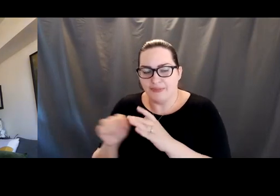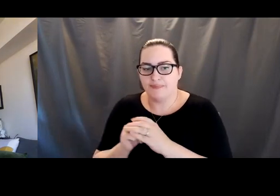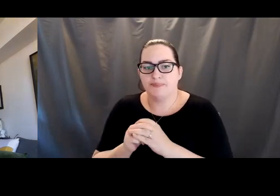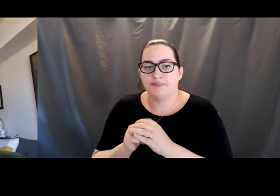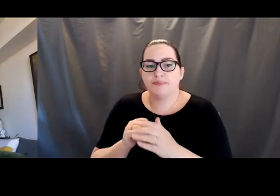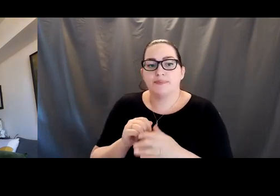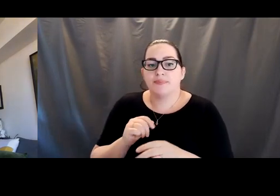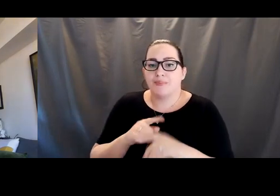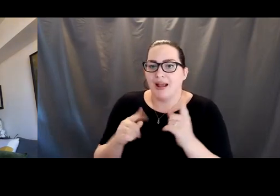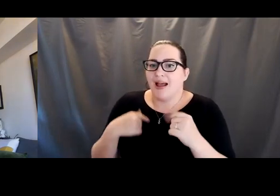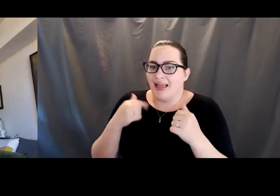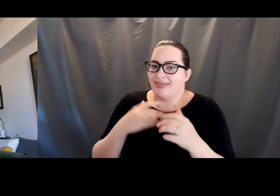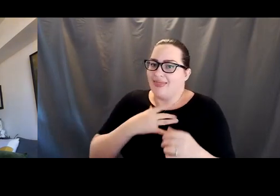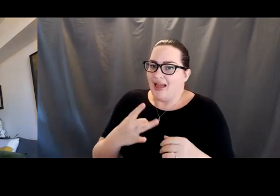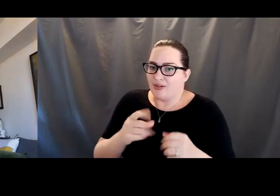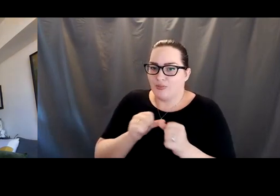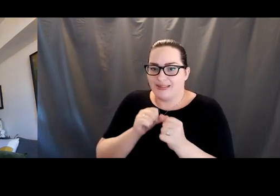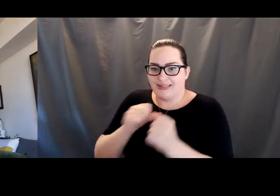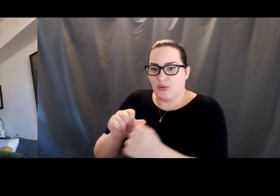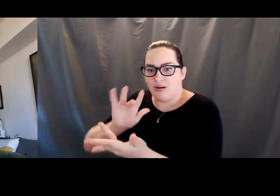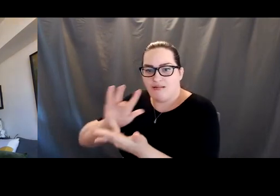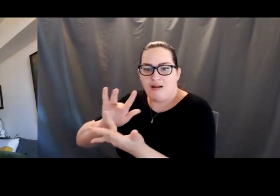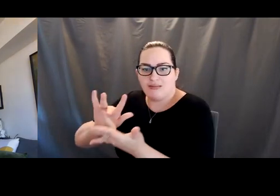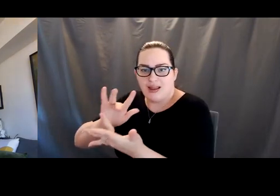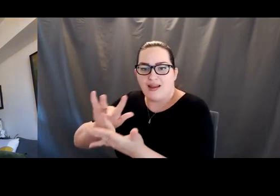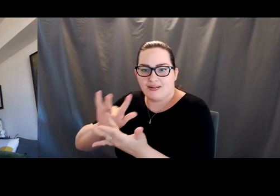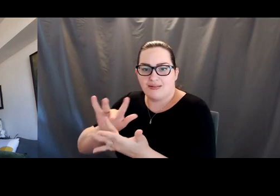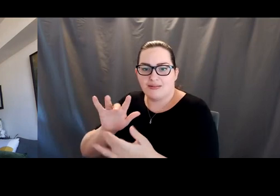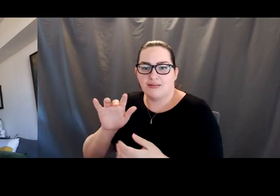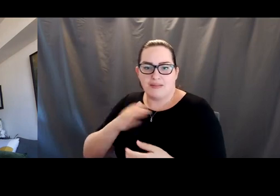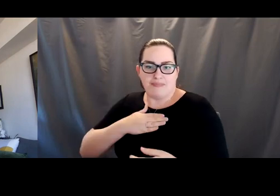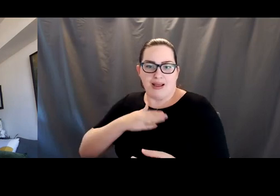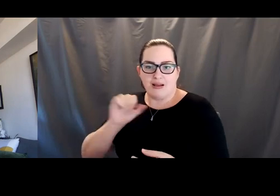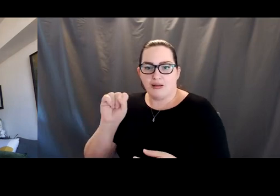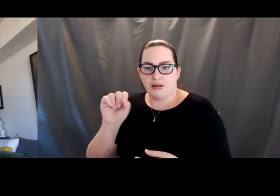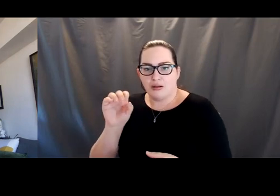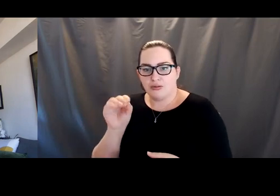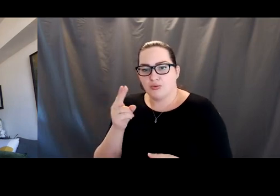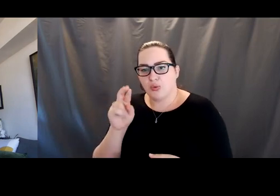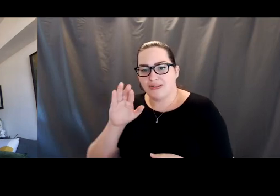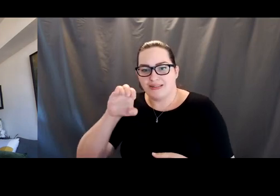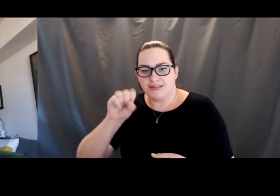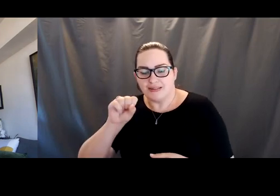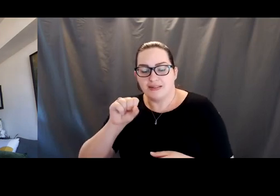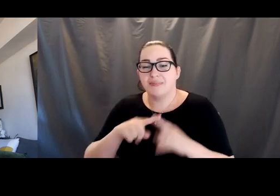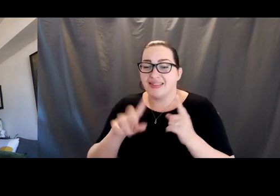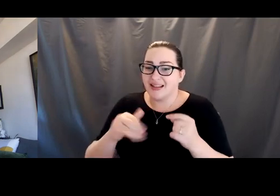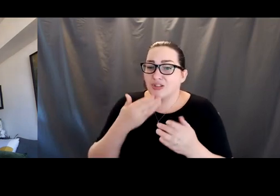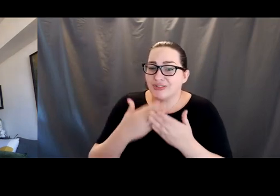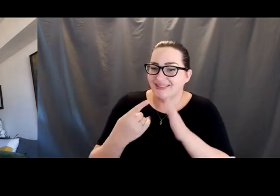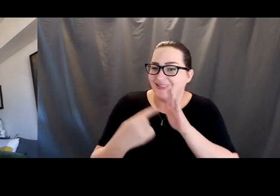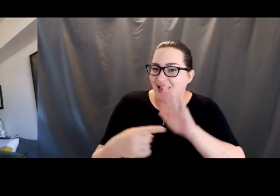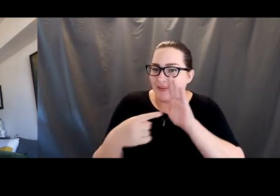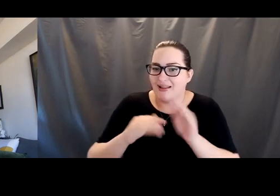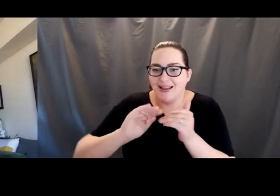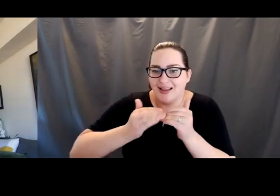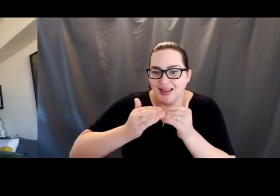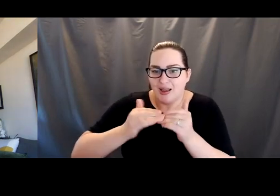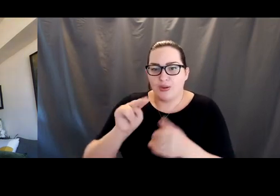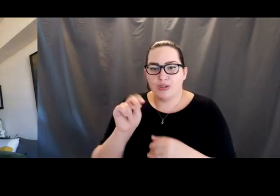in touch with my sources. So that's just sort of a recent example of how you can use reporting to actually